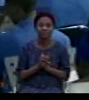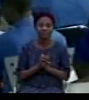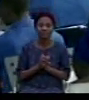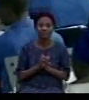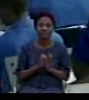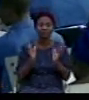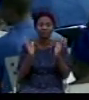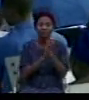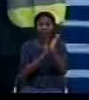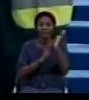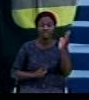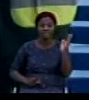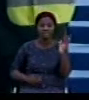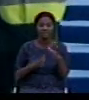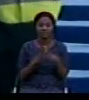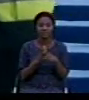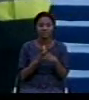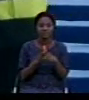Praise the Lord.